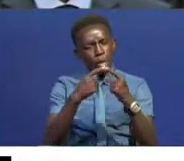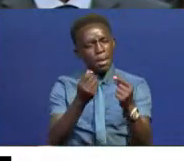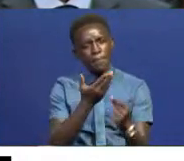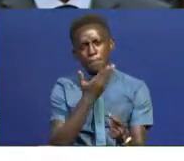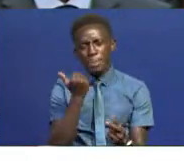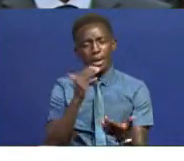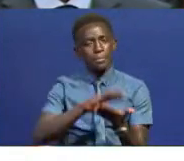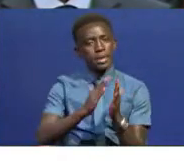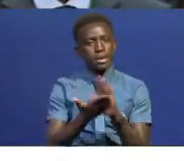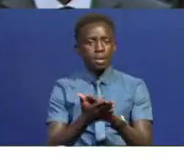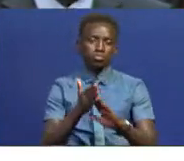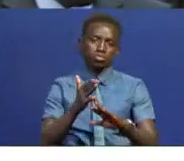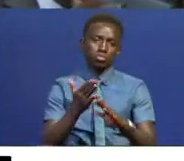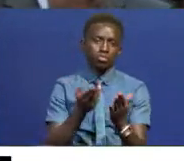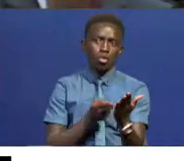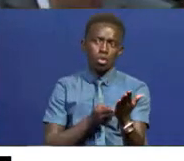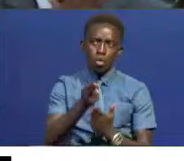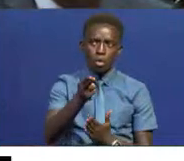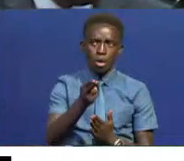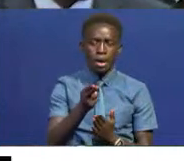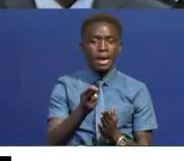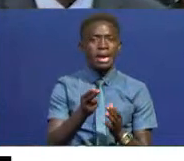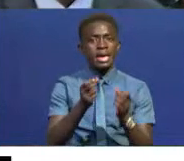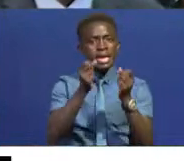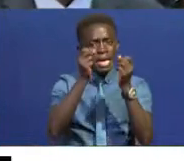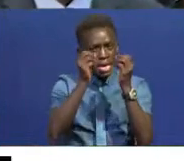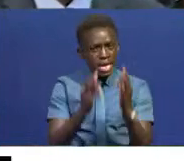one organization that needs support